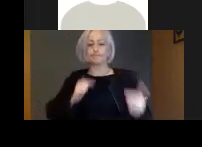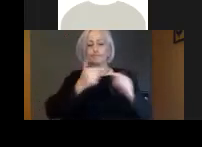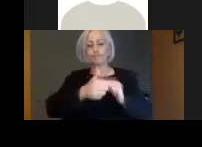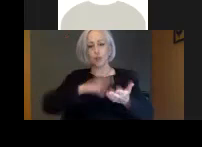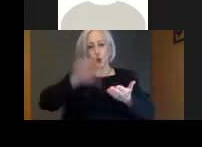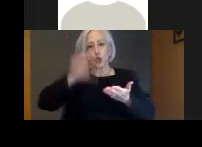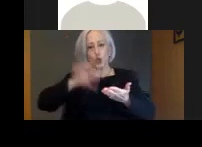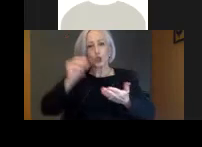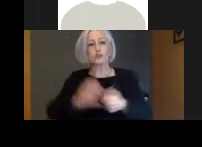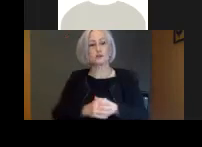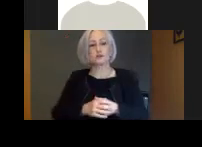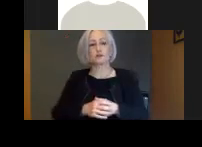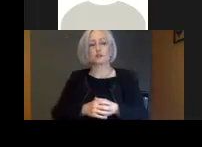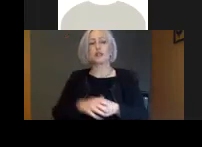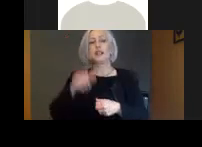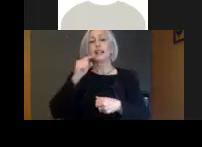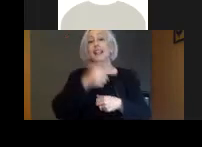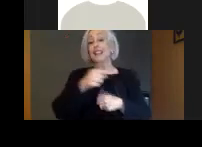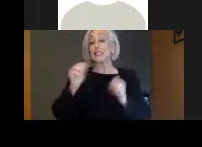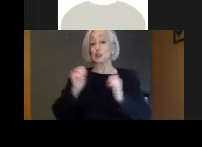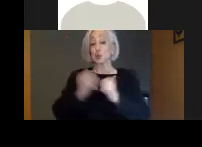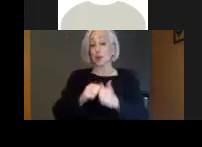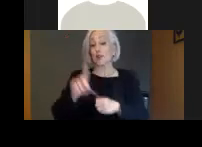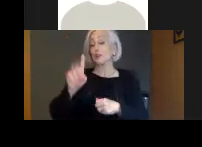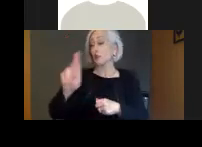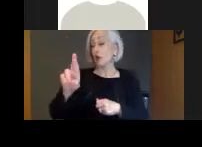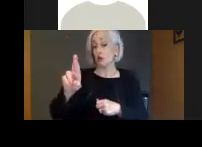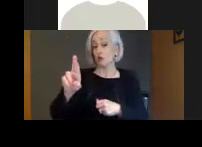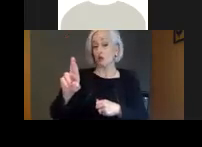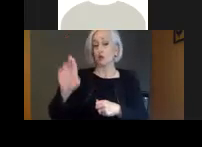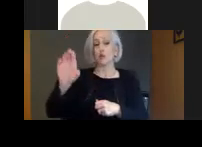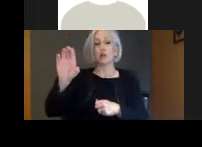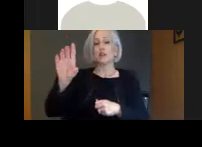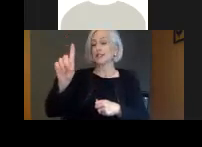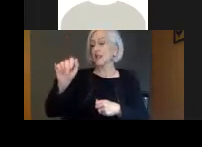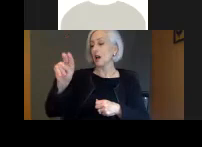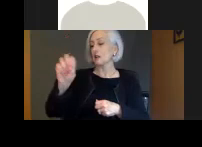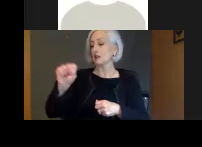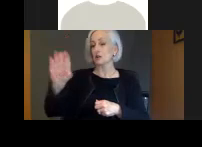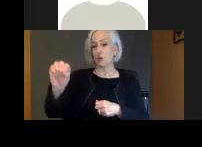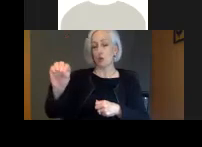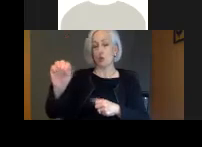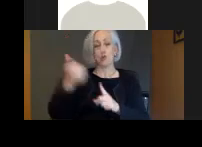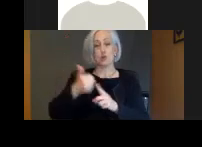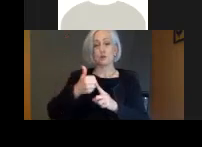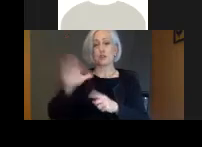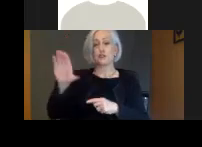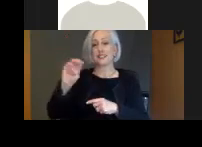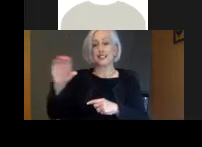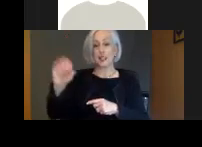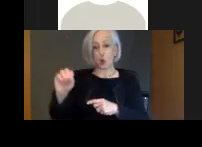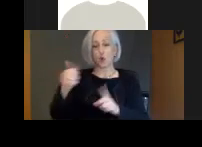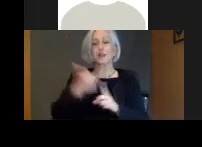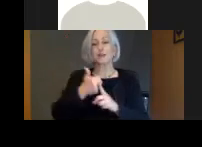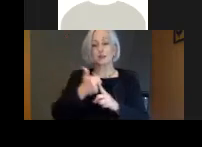it's Owusu Dansu, the CEO, and I believe he is also a consulting plastic